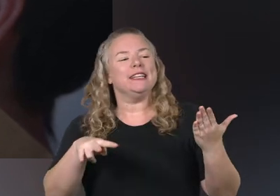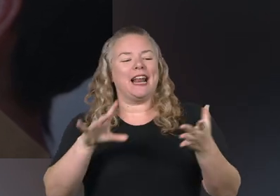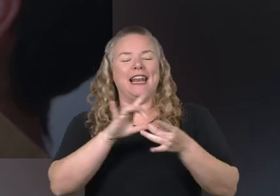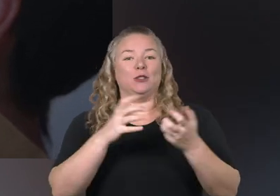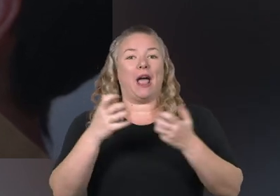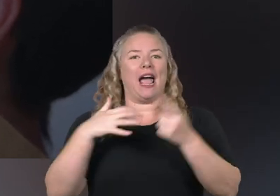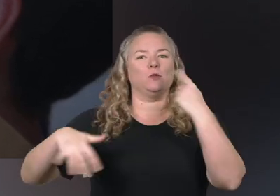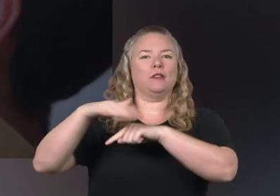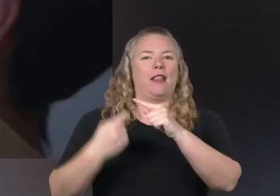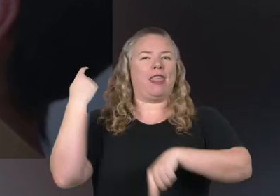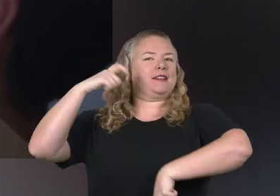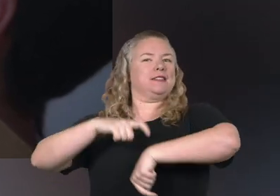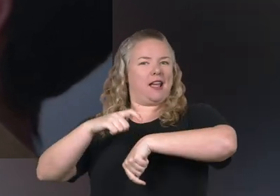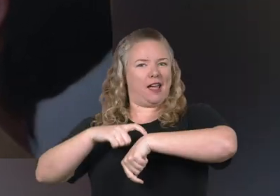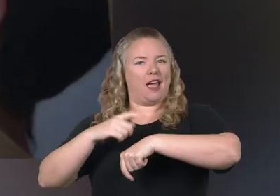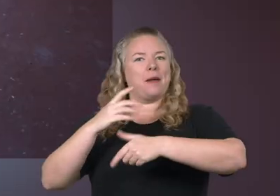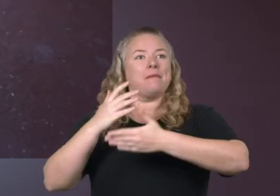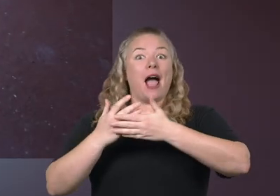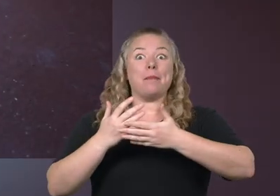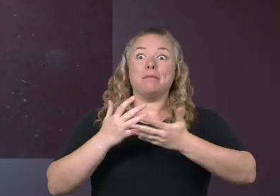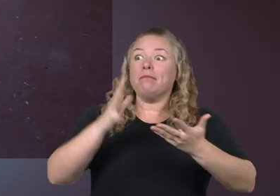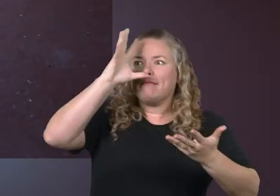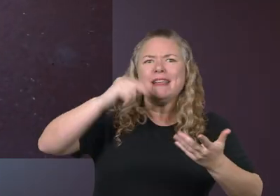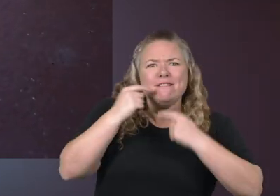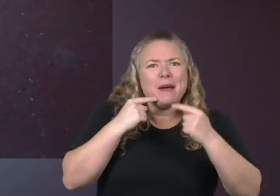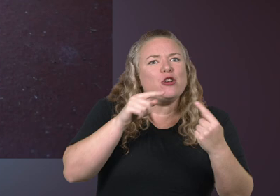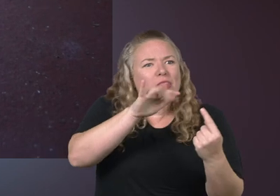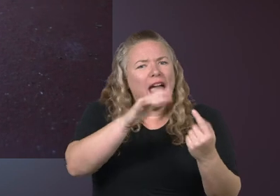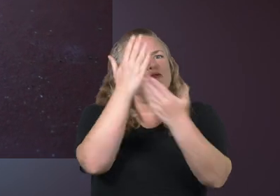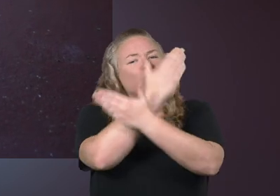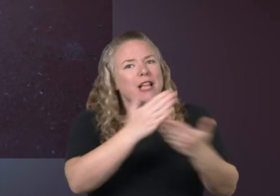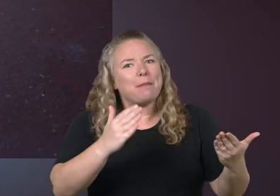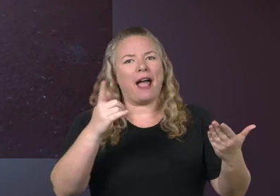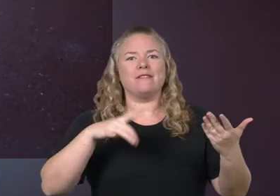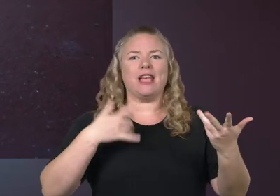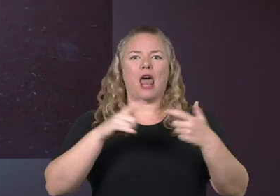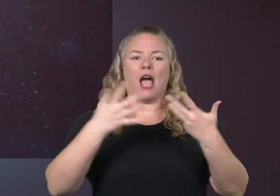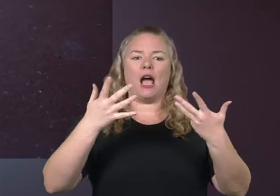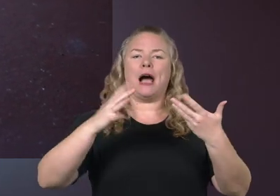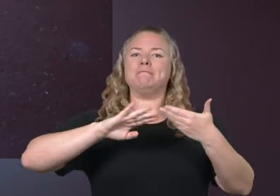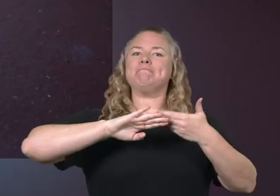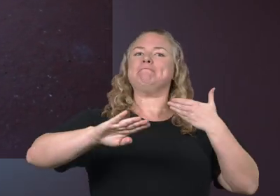informative, respectful, yet subtly othering. Again, it feels